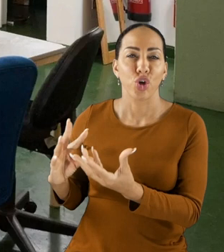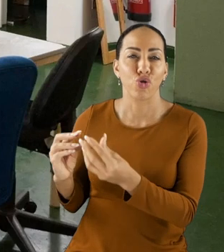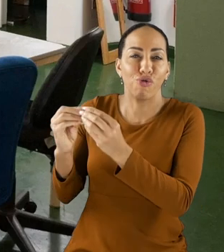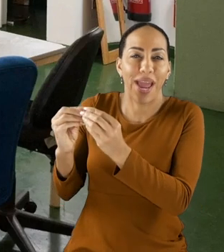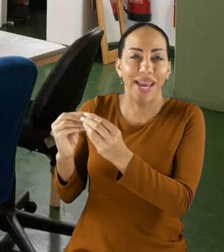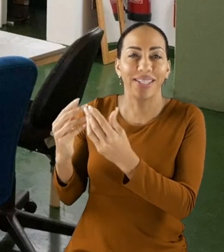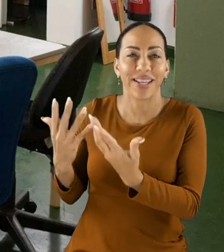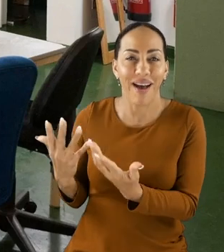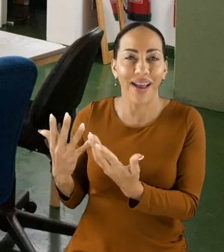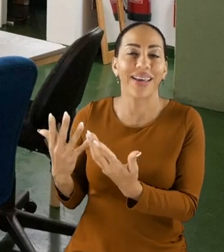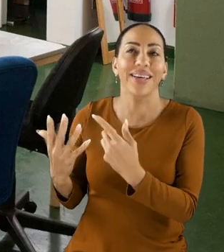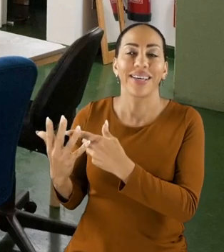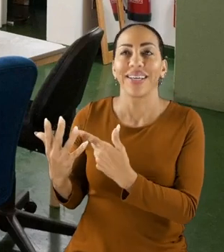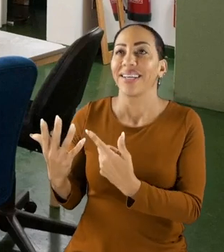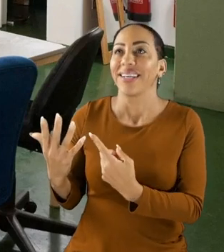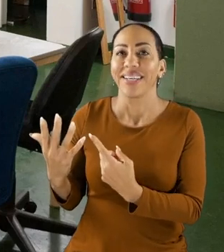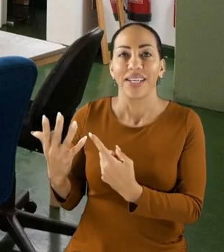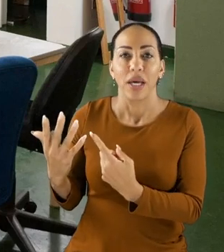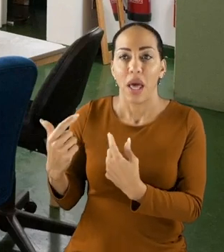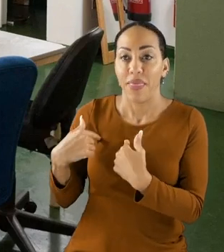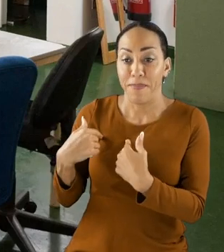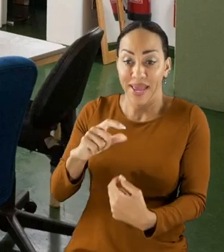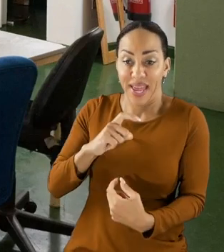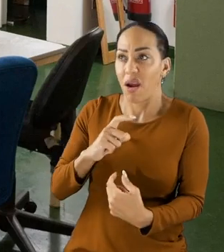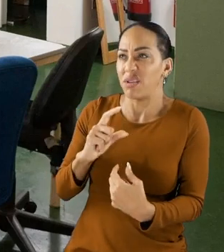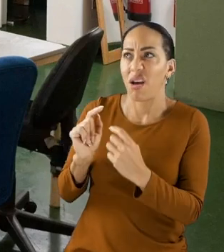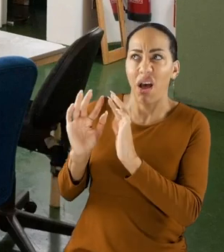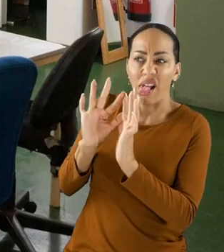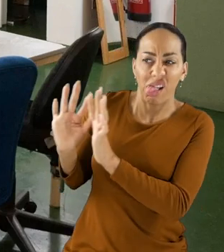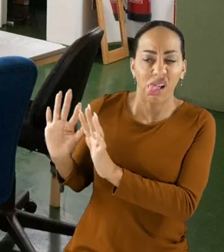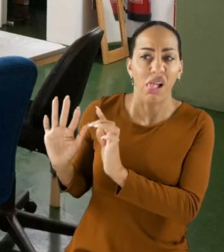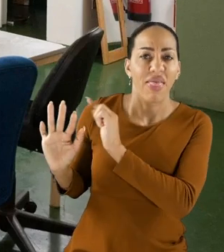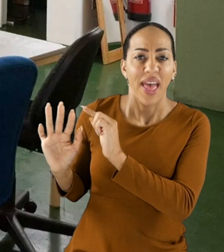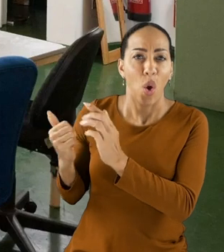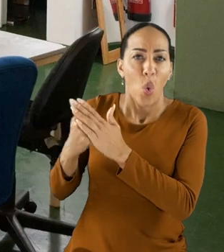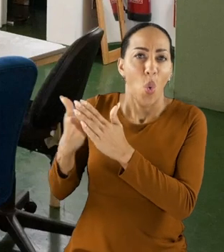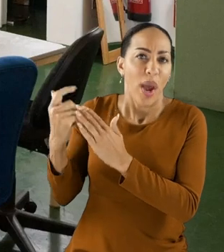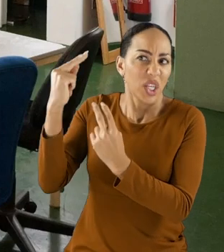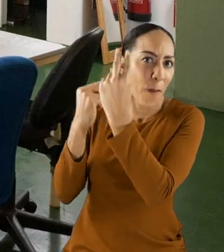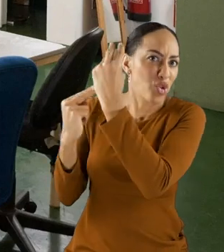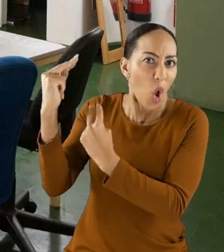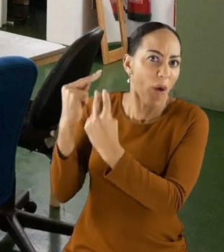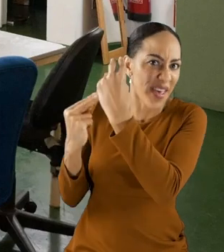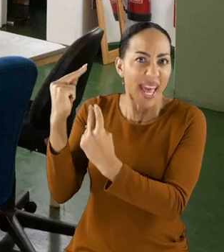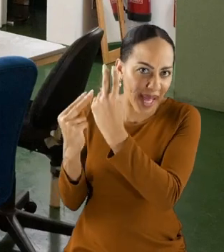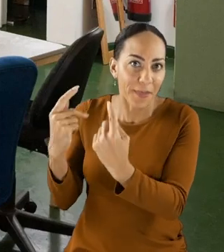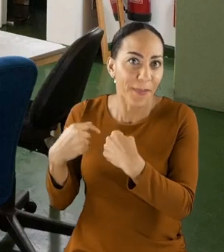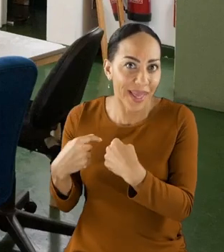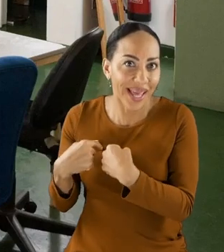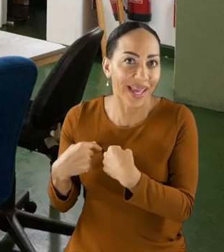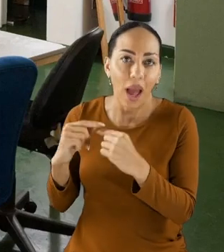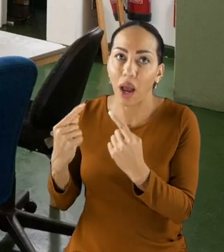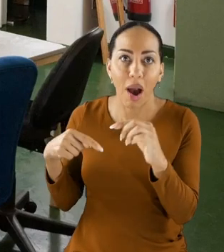create that sense that the characters can never quite escape its observation. And yeah, I think for me,